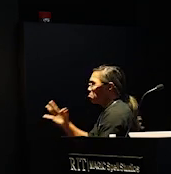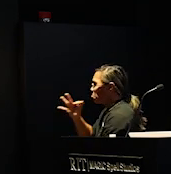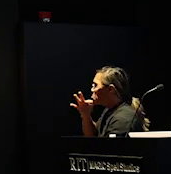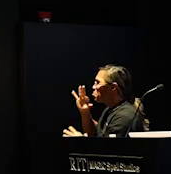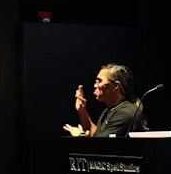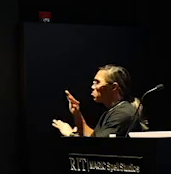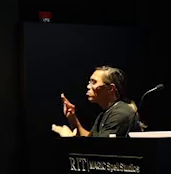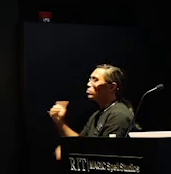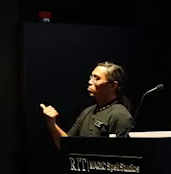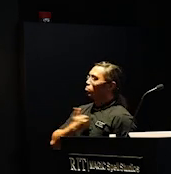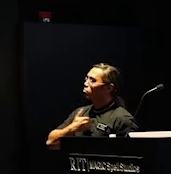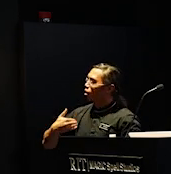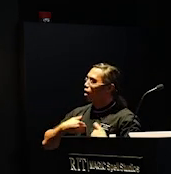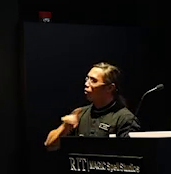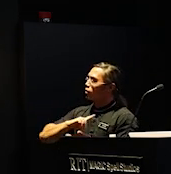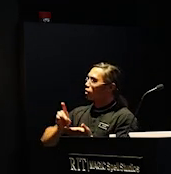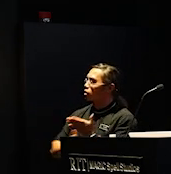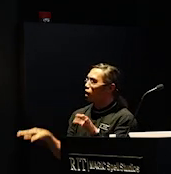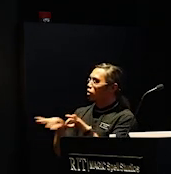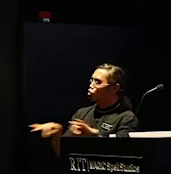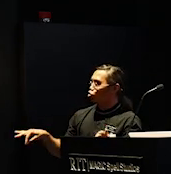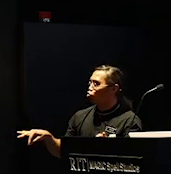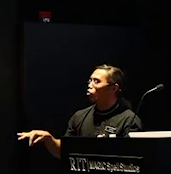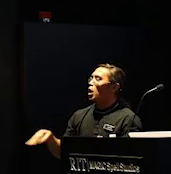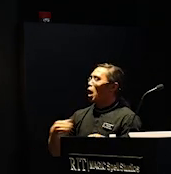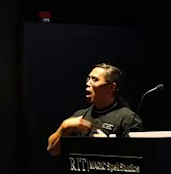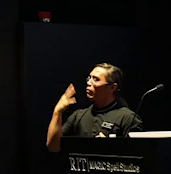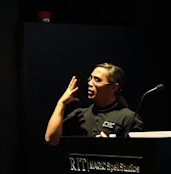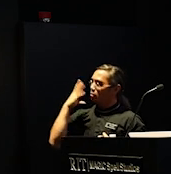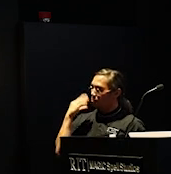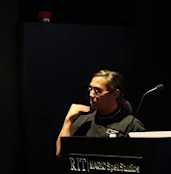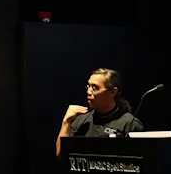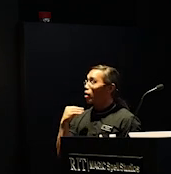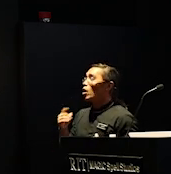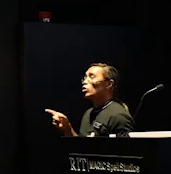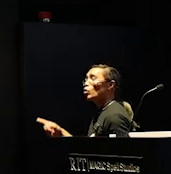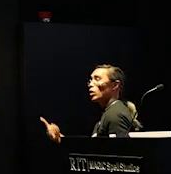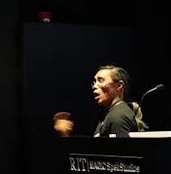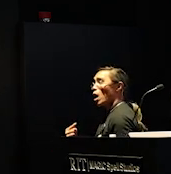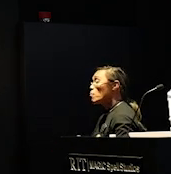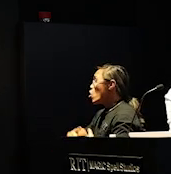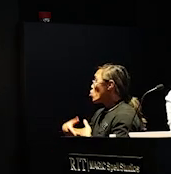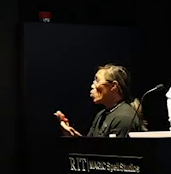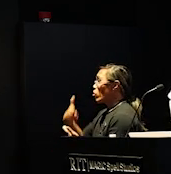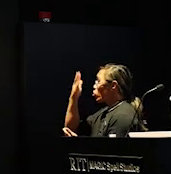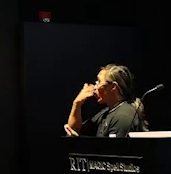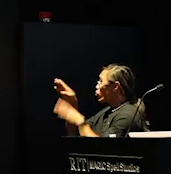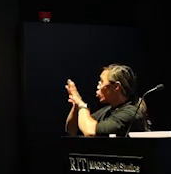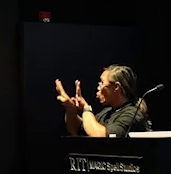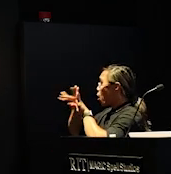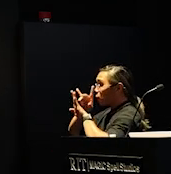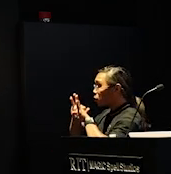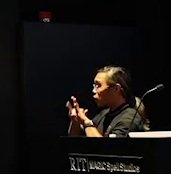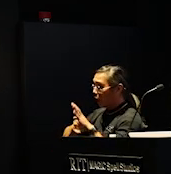I was like, I want this front wall to look like this, they're going to get a sketch. Yes, they are. They're going to get a sketch. And I want it to look like that,